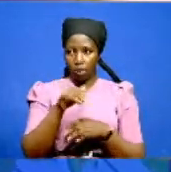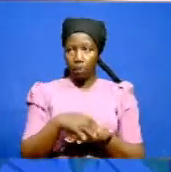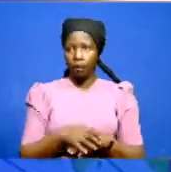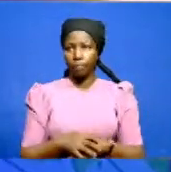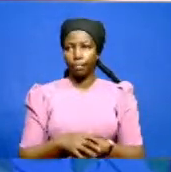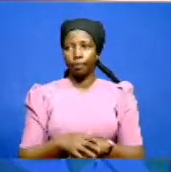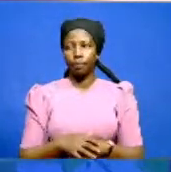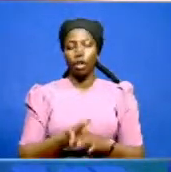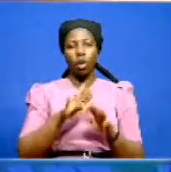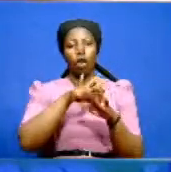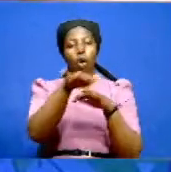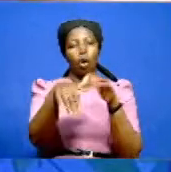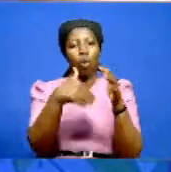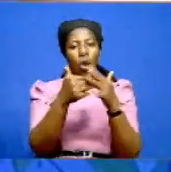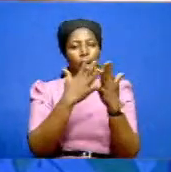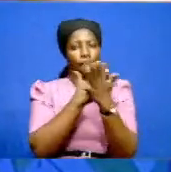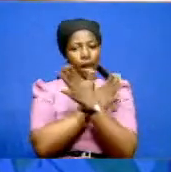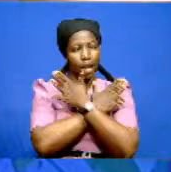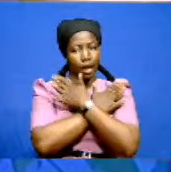marafiki wote